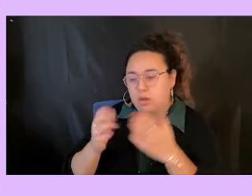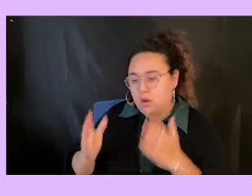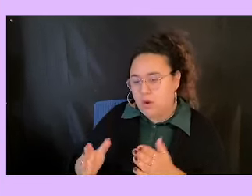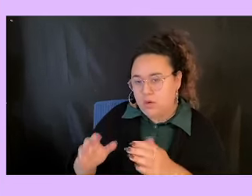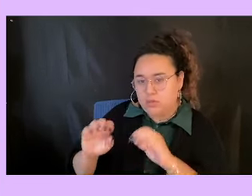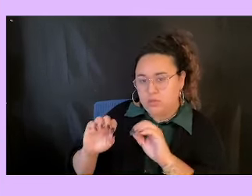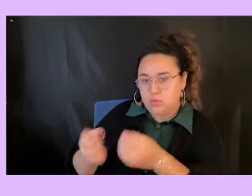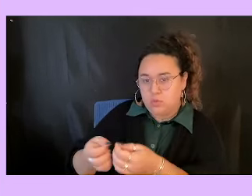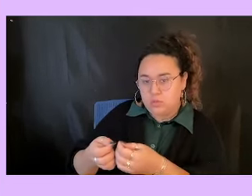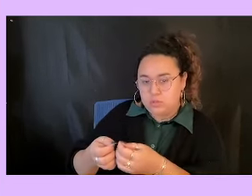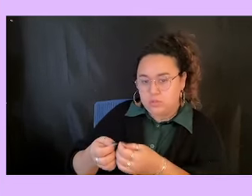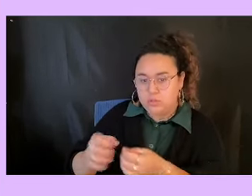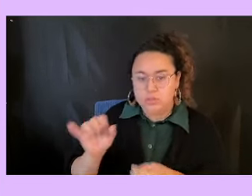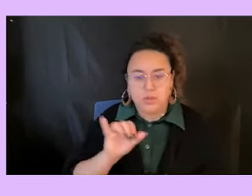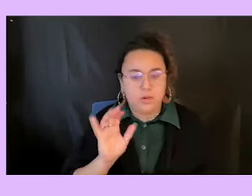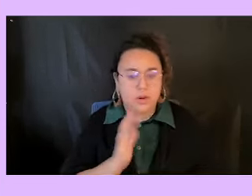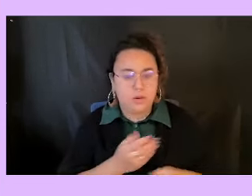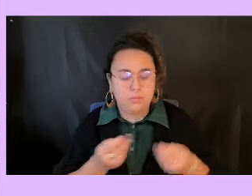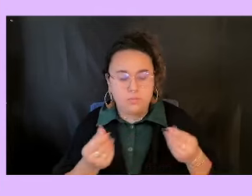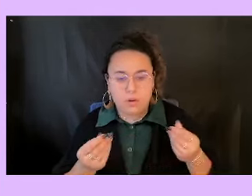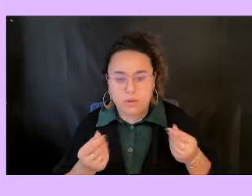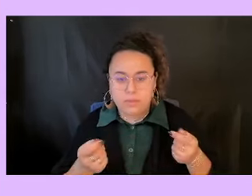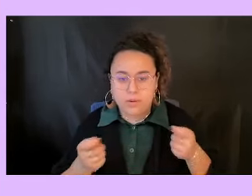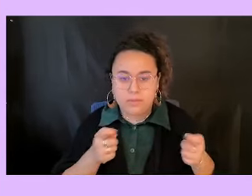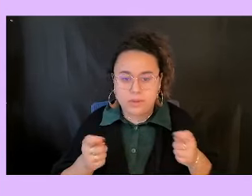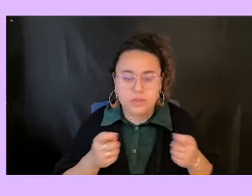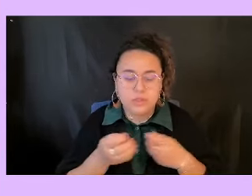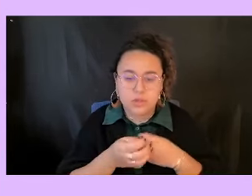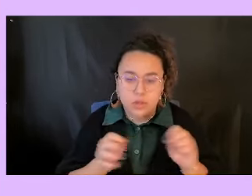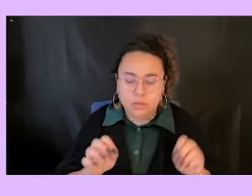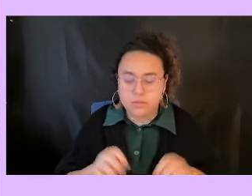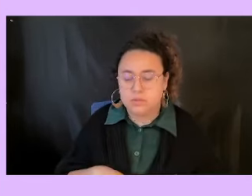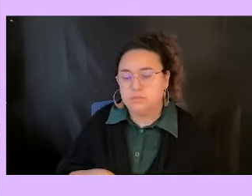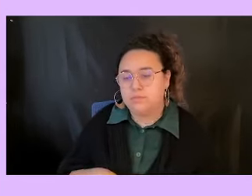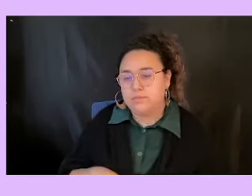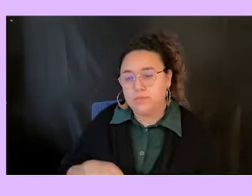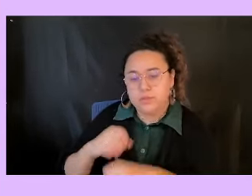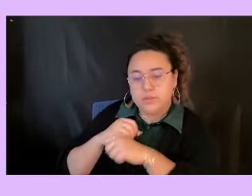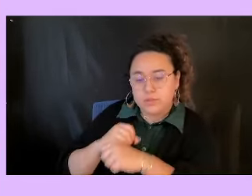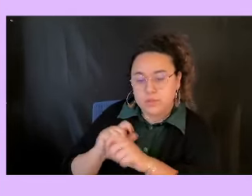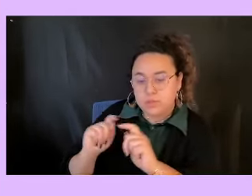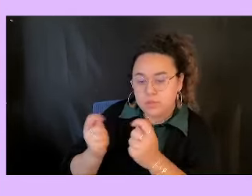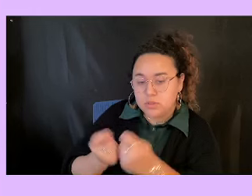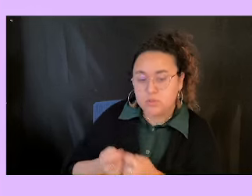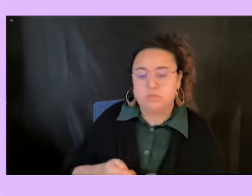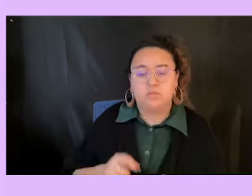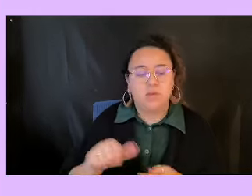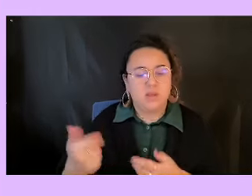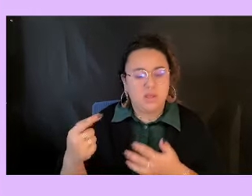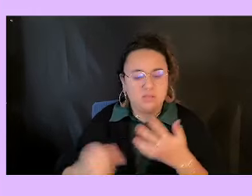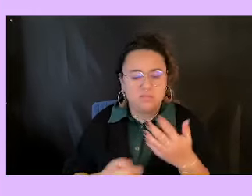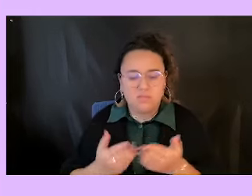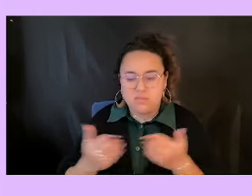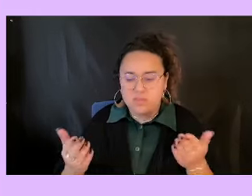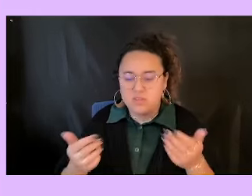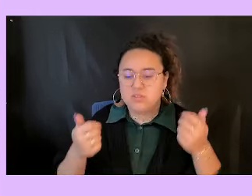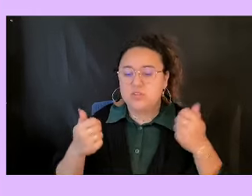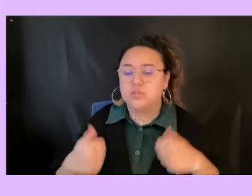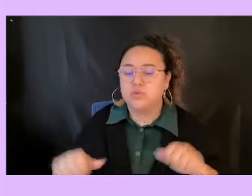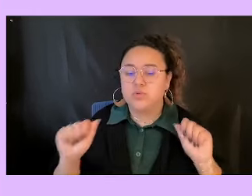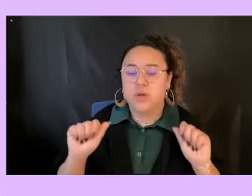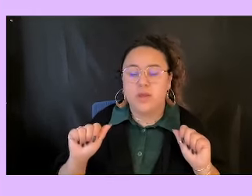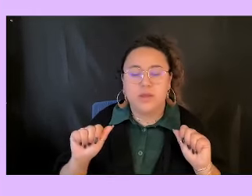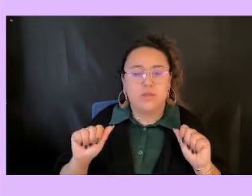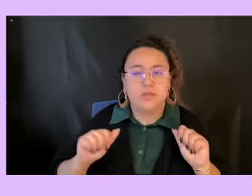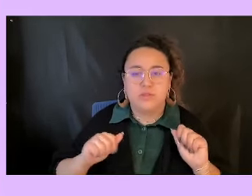organization and our property management office and our security team and all of these other things, and trying to